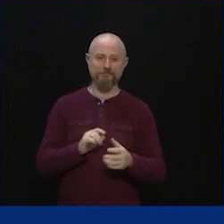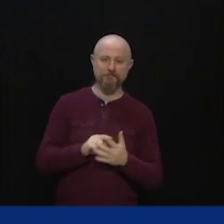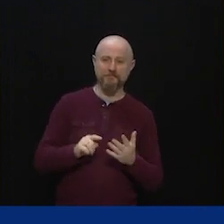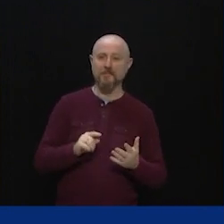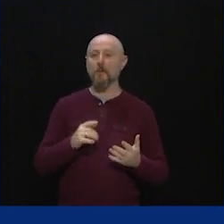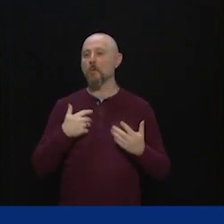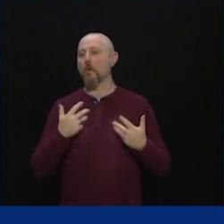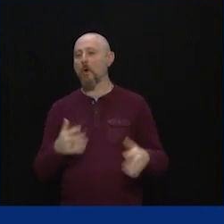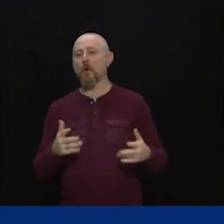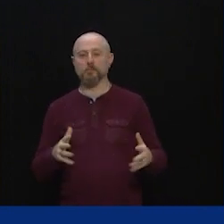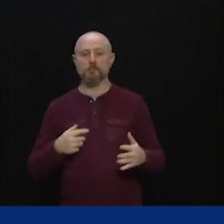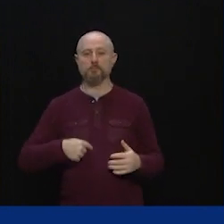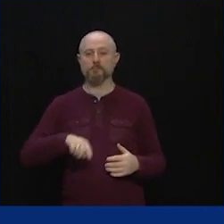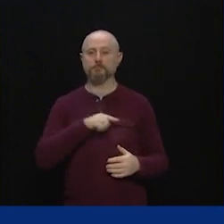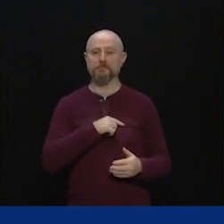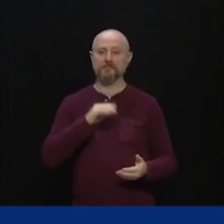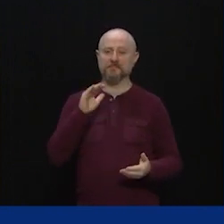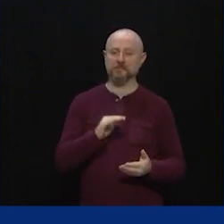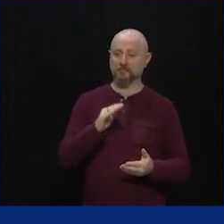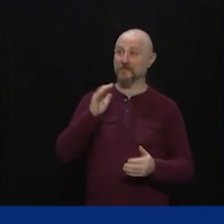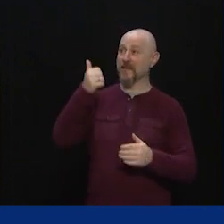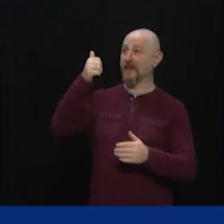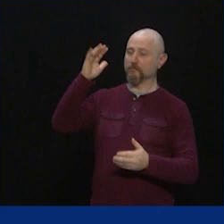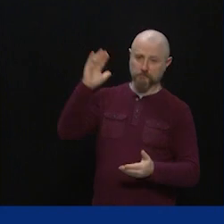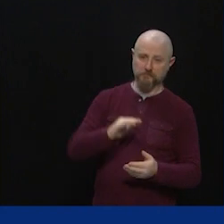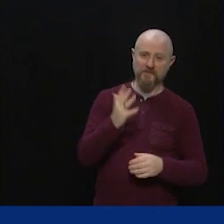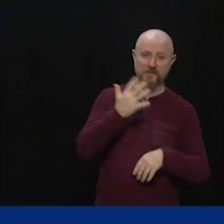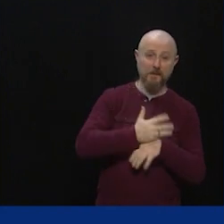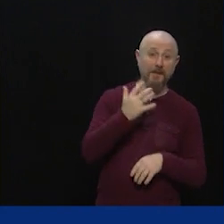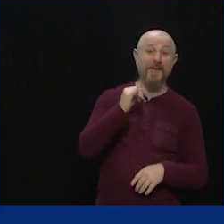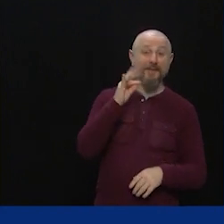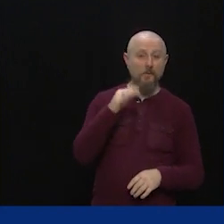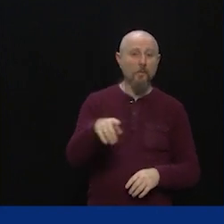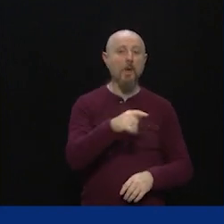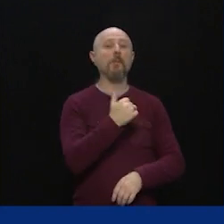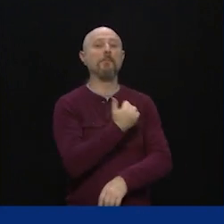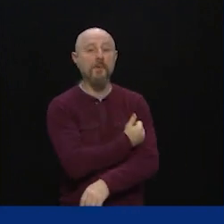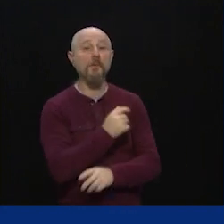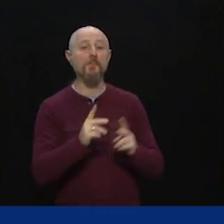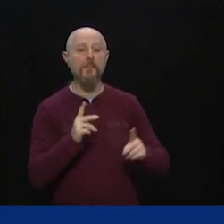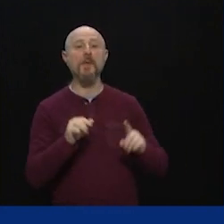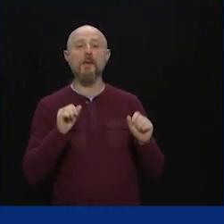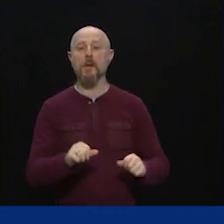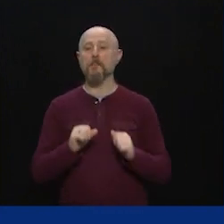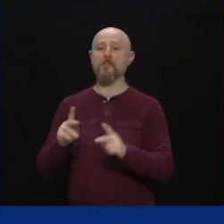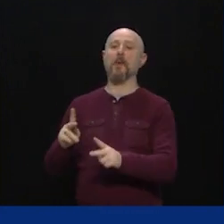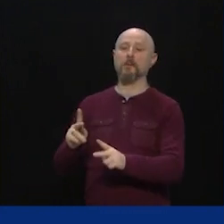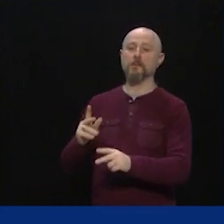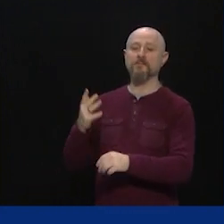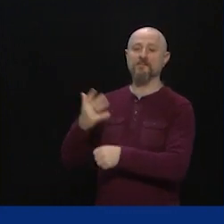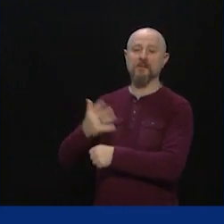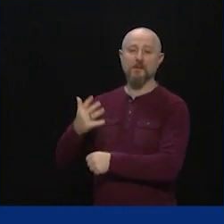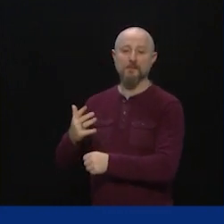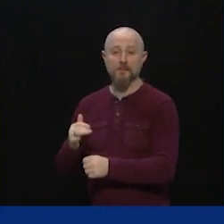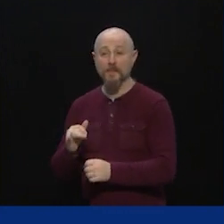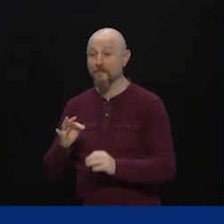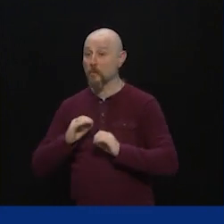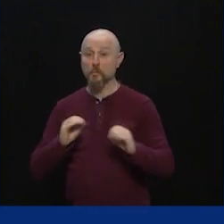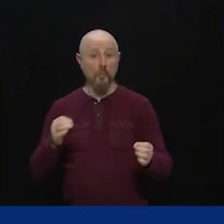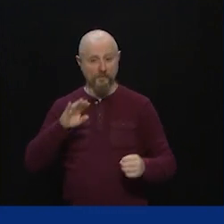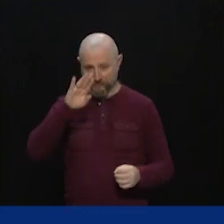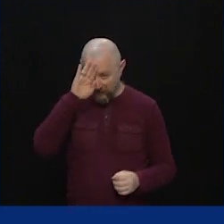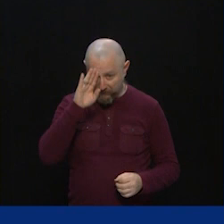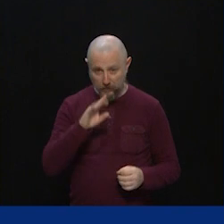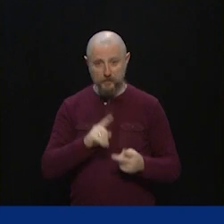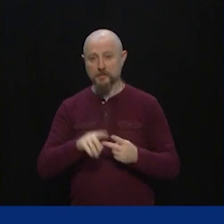If, again, as I said, vaccinated people can go back after 5, no fever for 72 hours, absolutely no symptoms. If